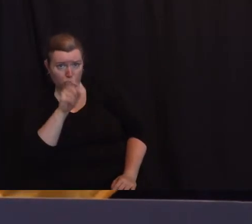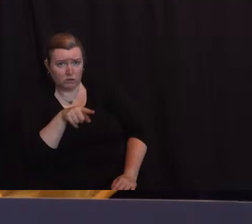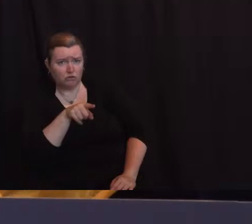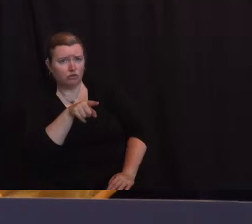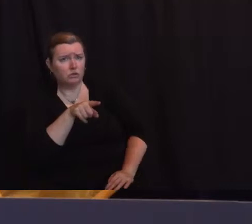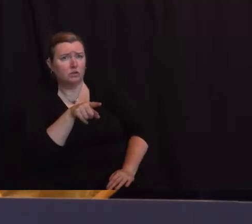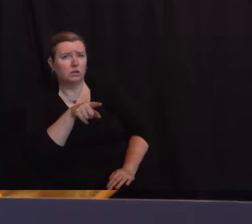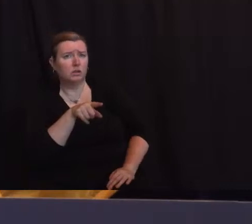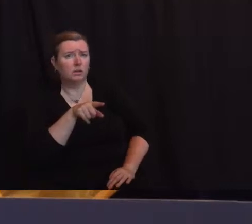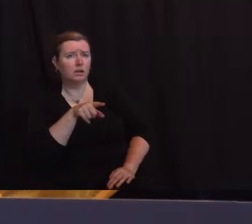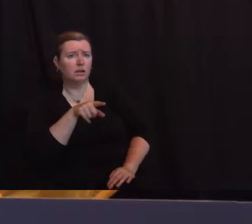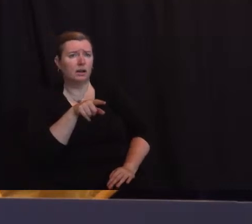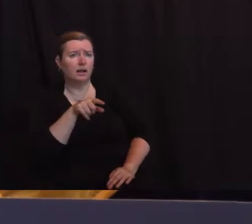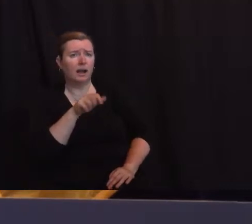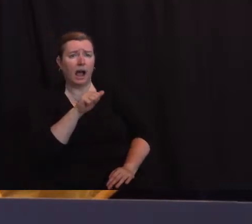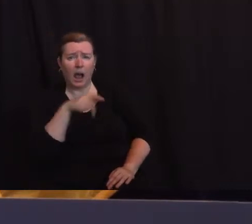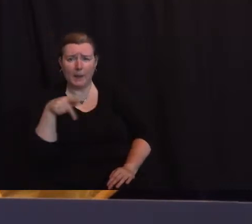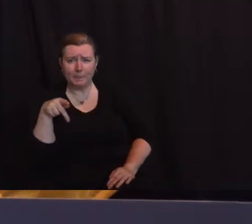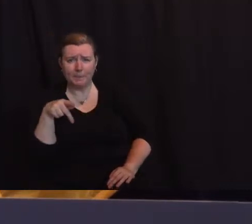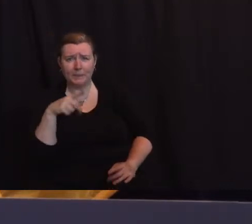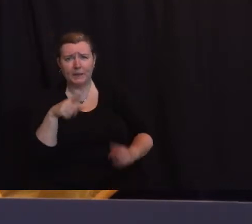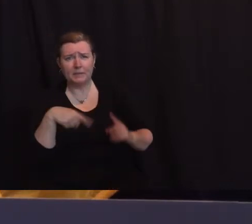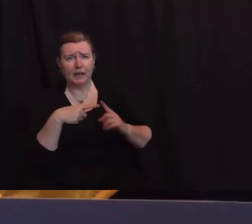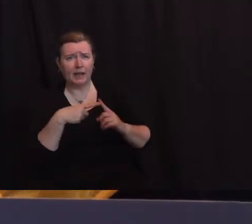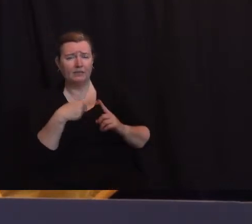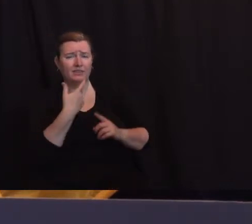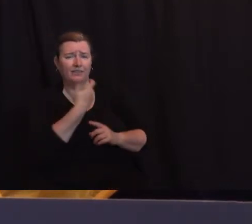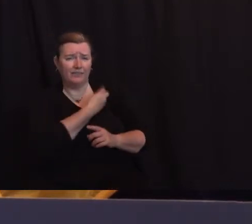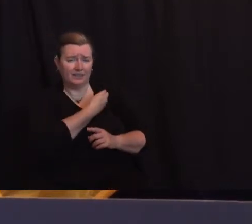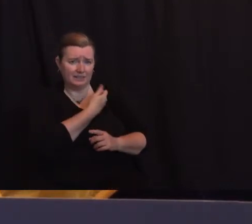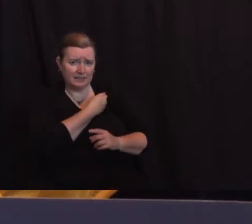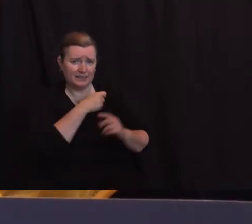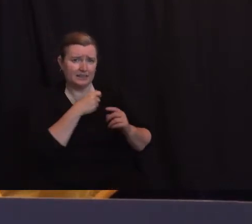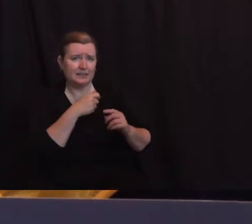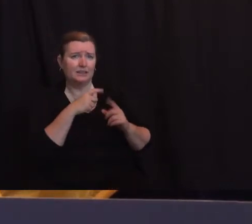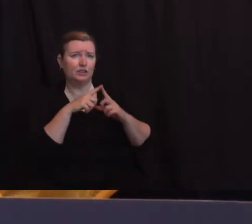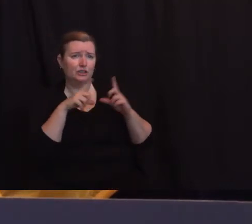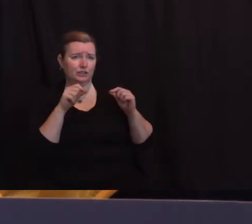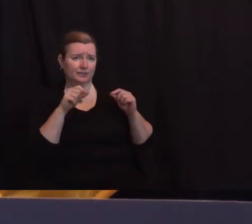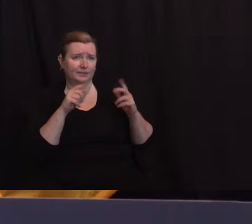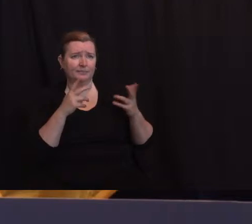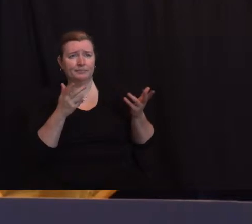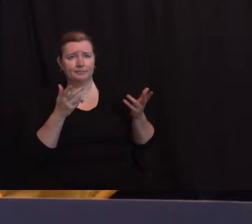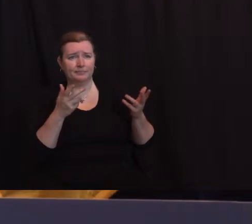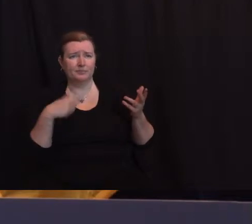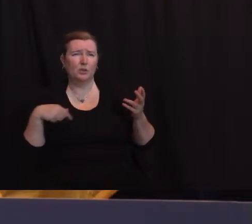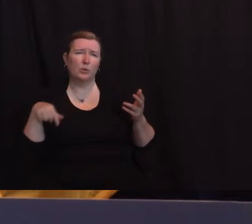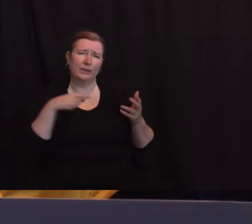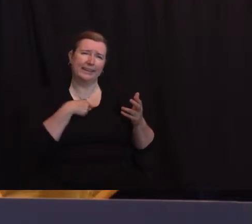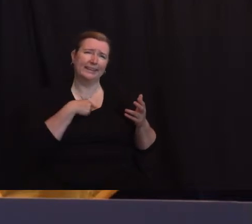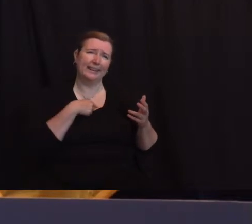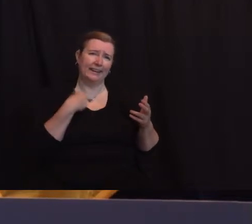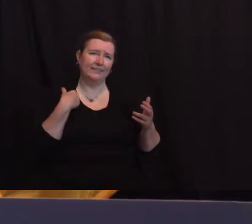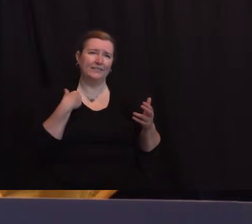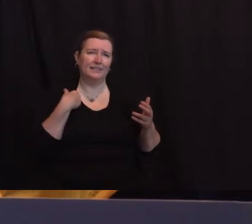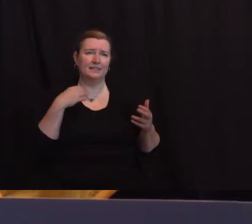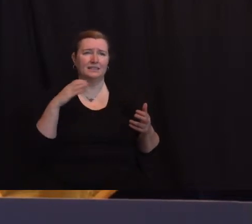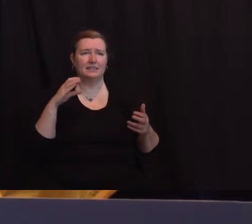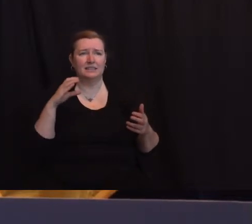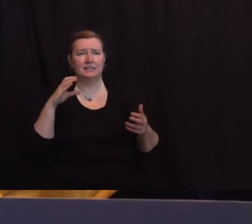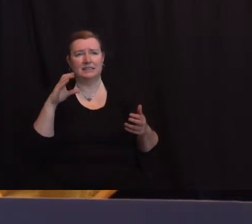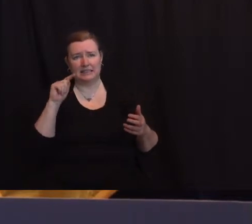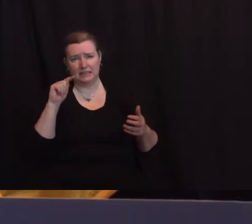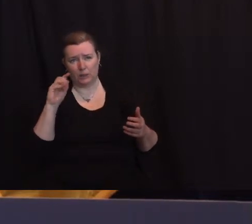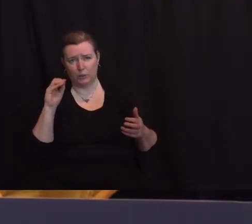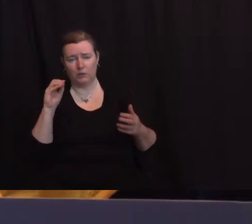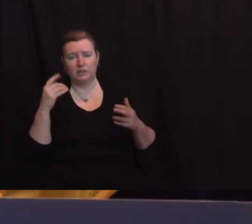the app. Chris Ryan also weighs in, our Chief Technology Officer, to further bolster Judy's